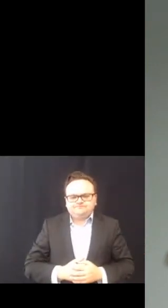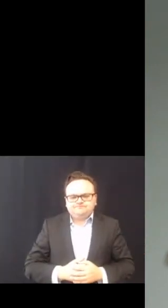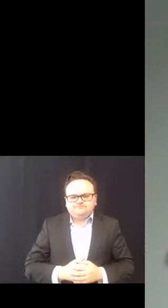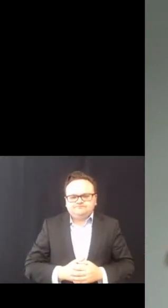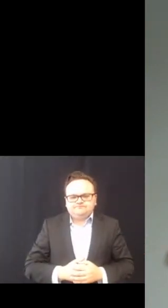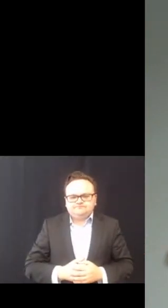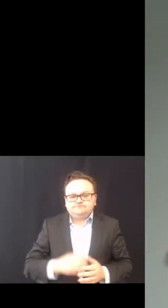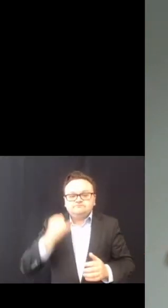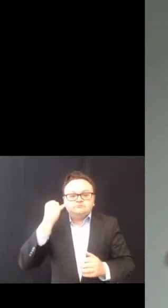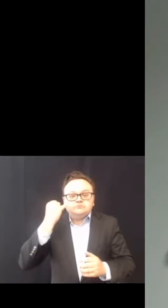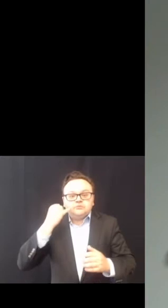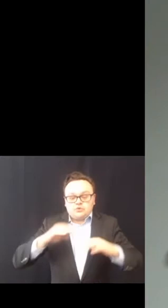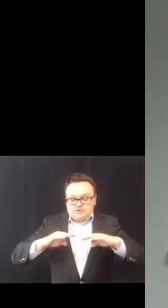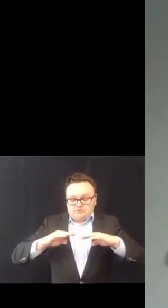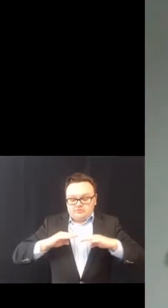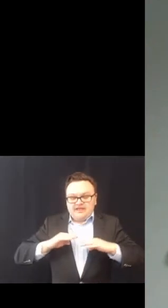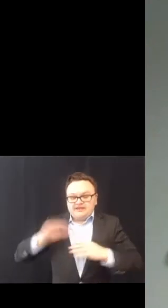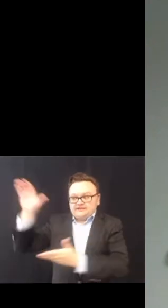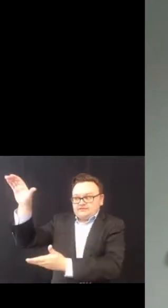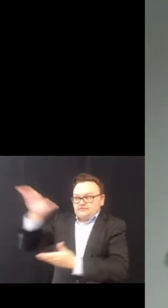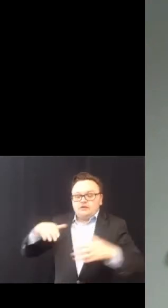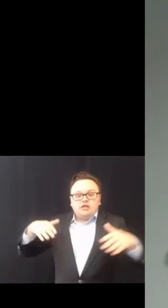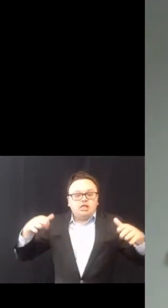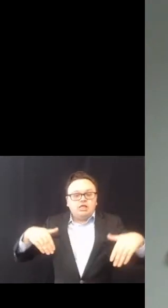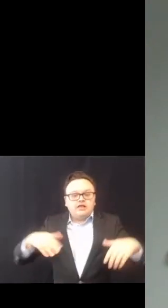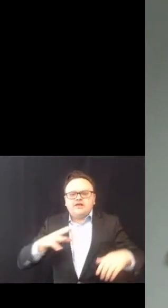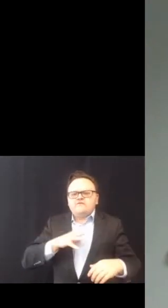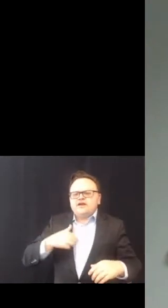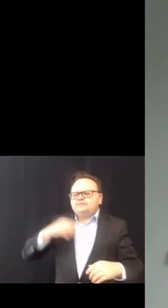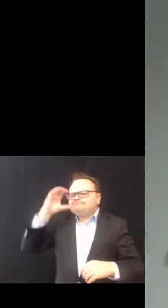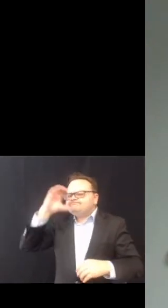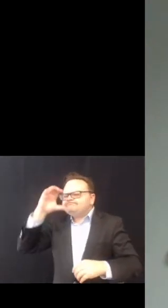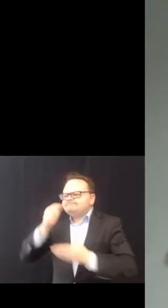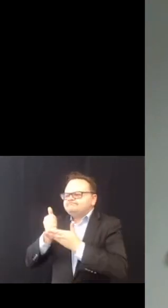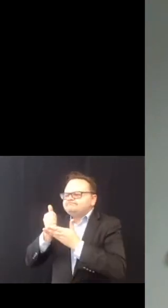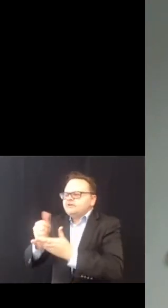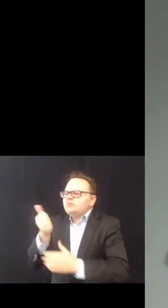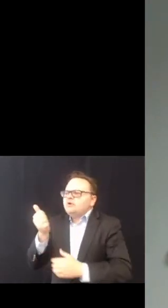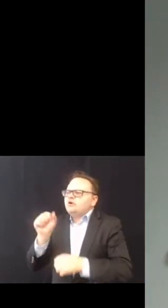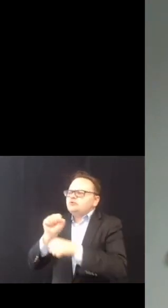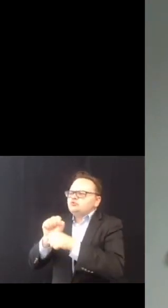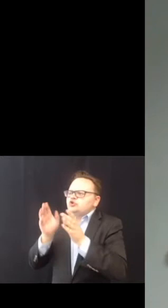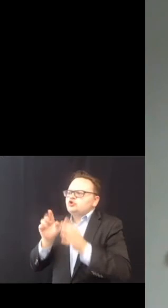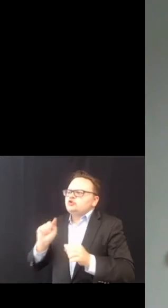the baby blankets are not ready, I always help my coworkers with their job tasks.